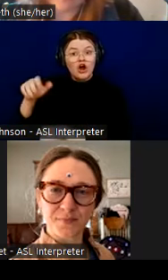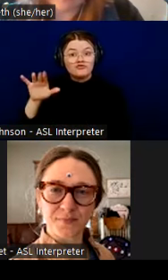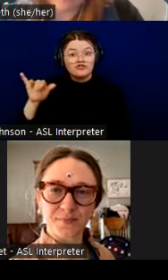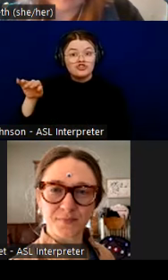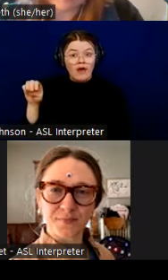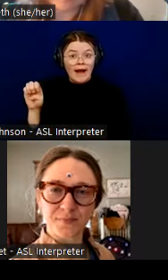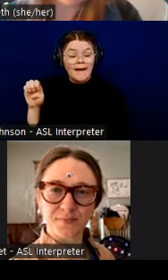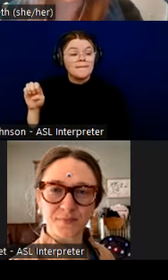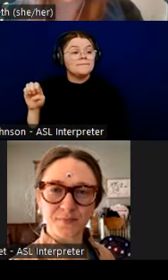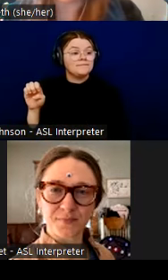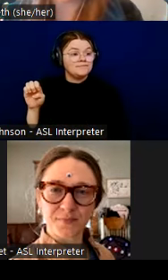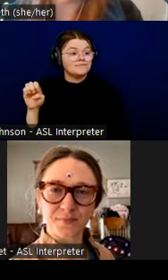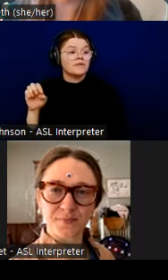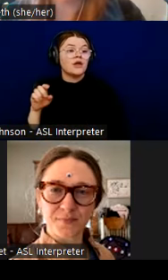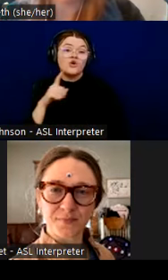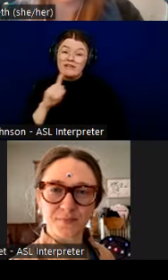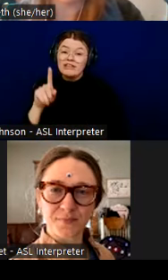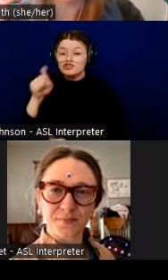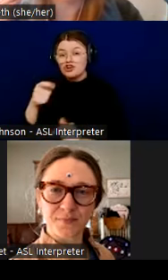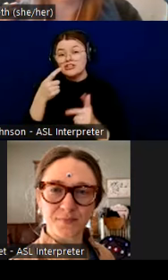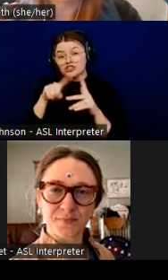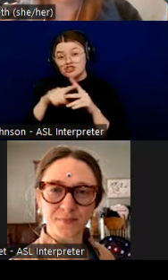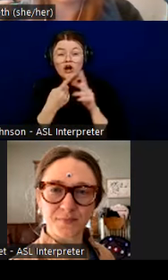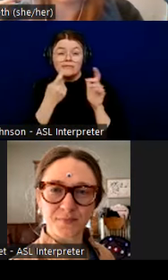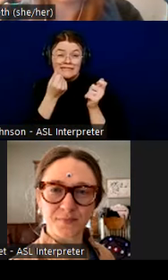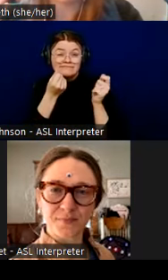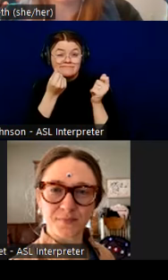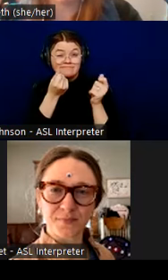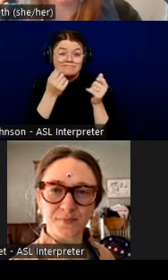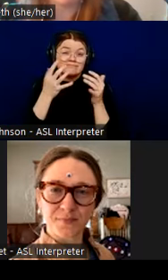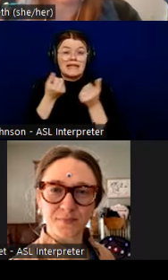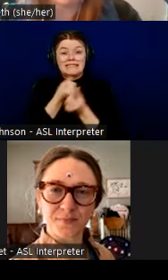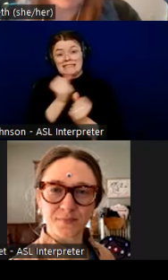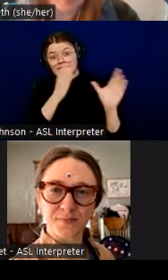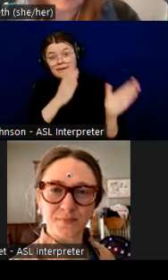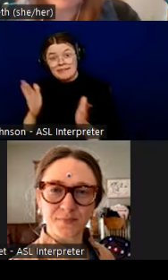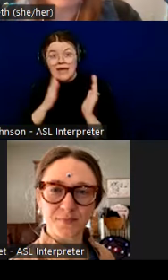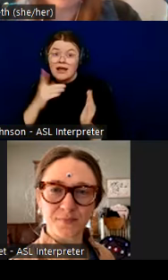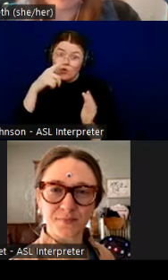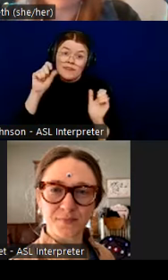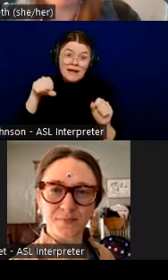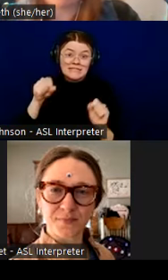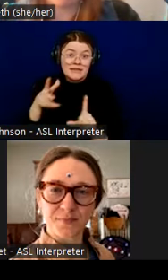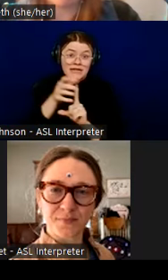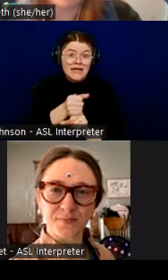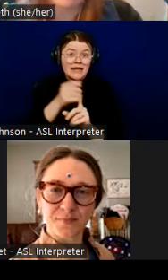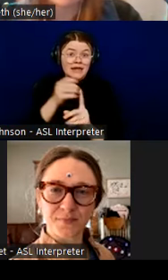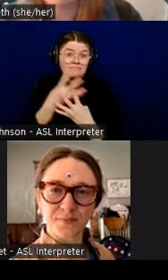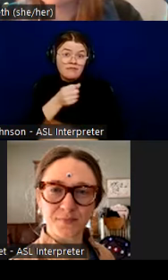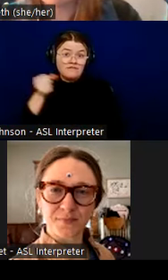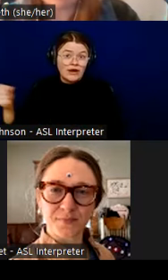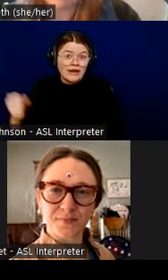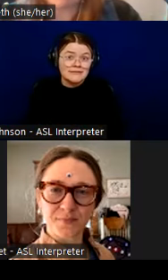of arrest, not to scare them, but to remind the victim survivor